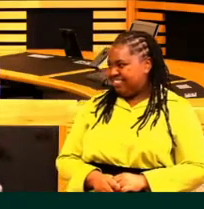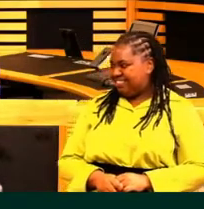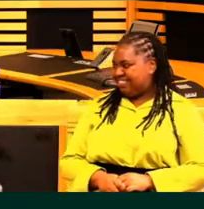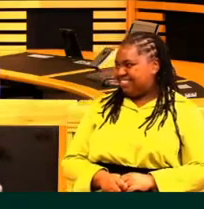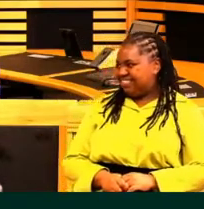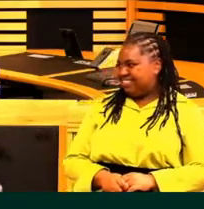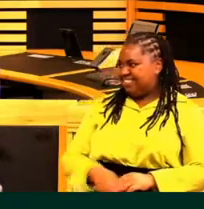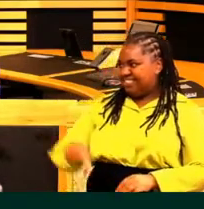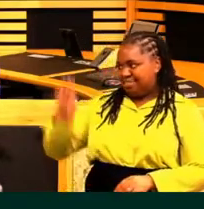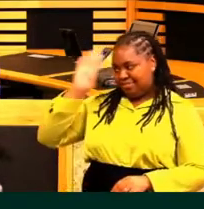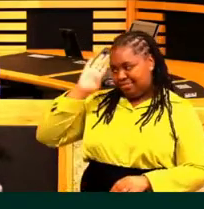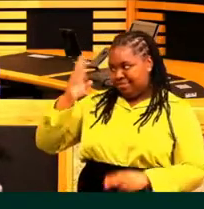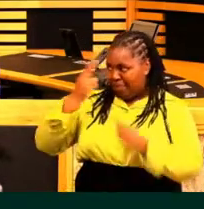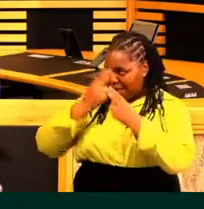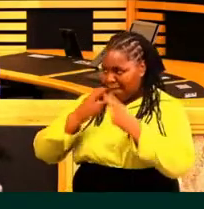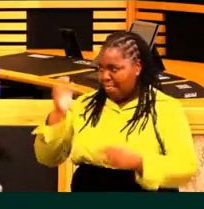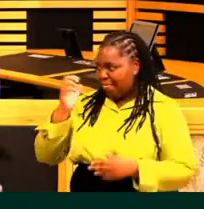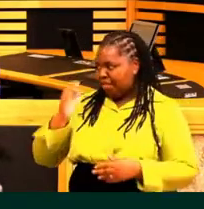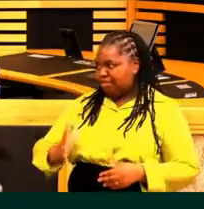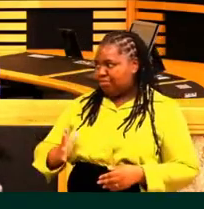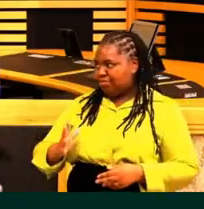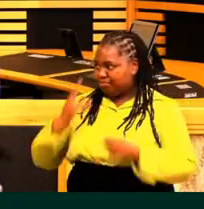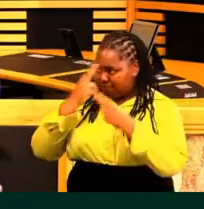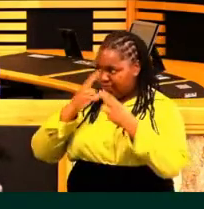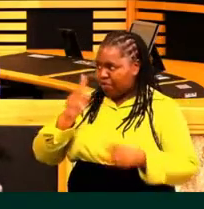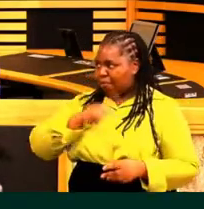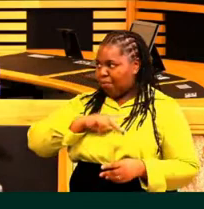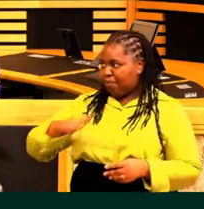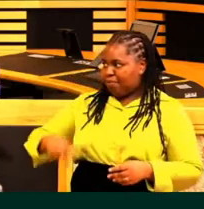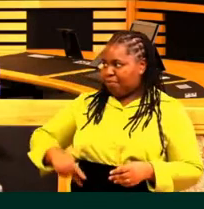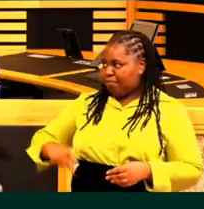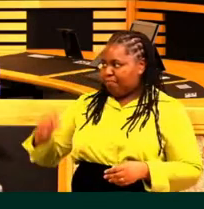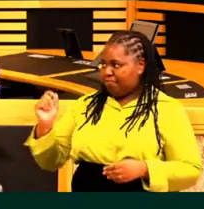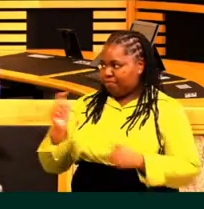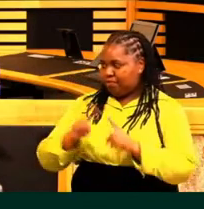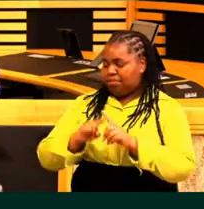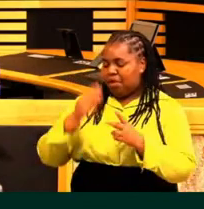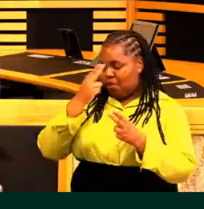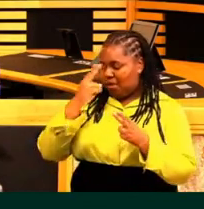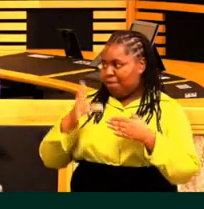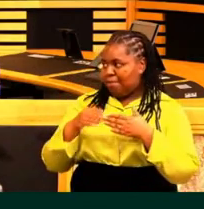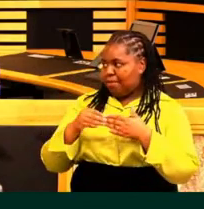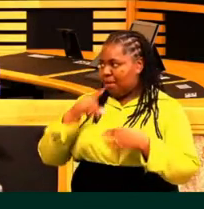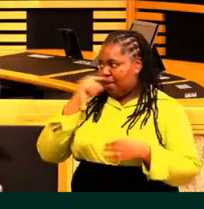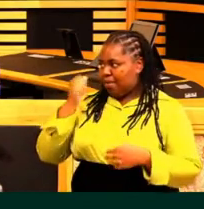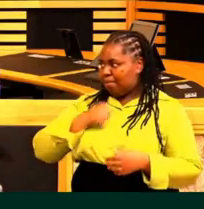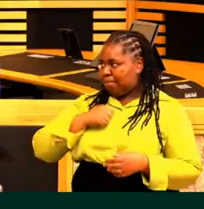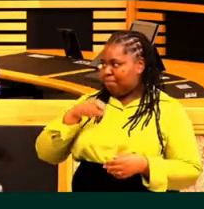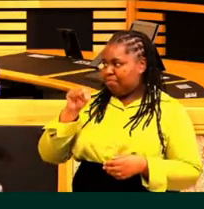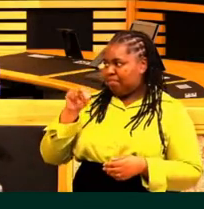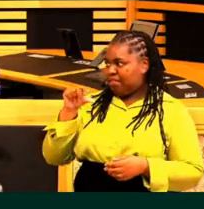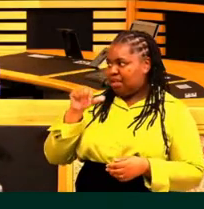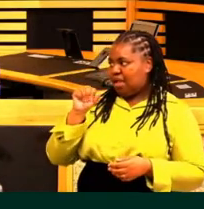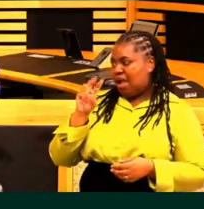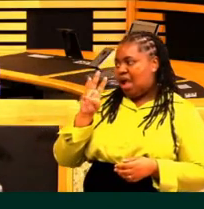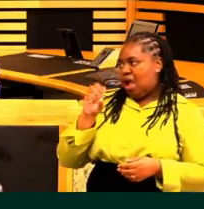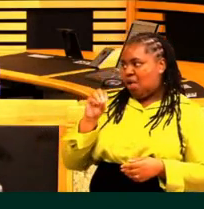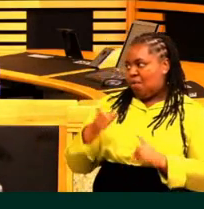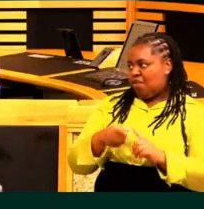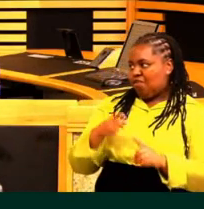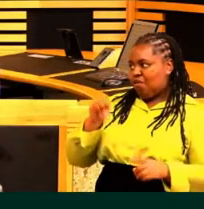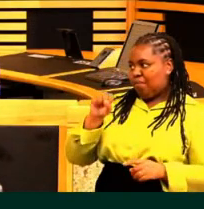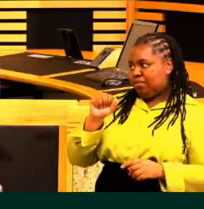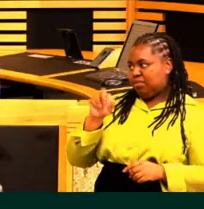greetings to The Honorable speaker honorable Premier honorable members my name is from Sarah